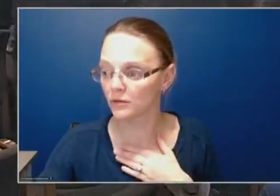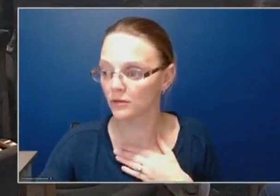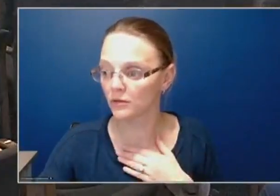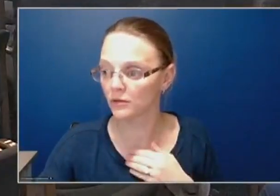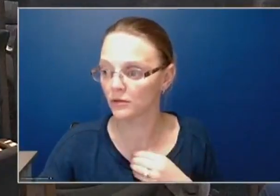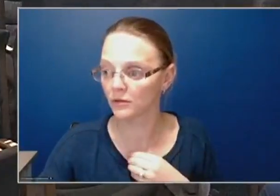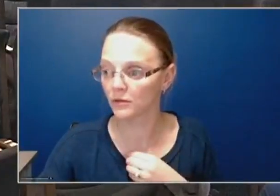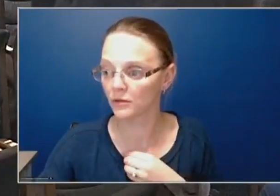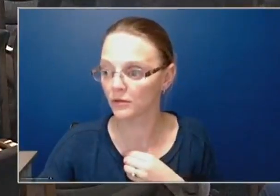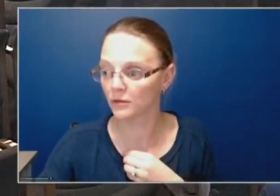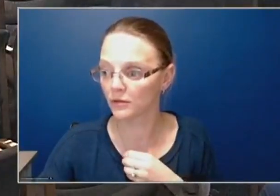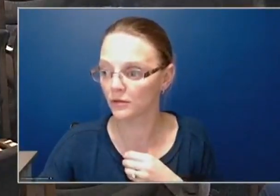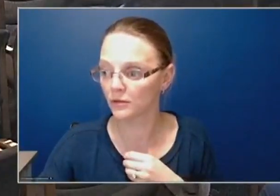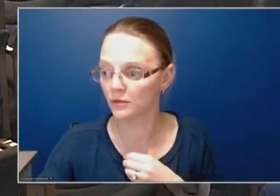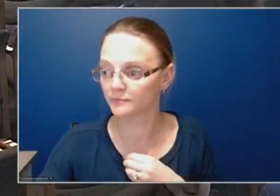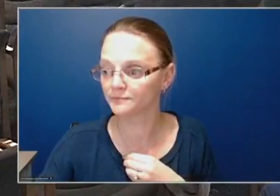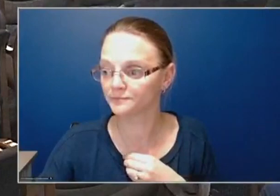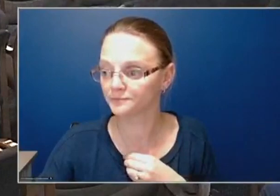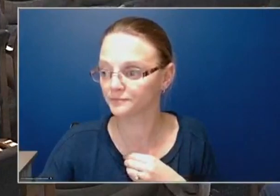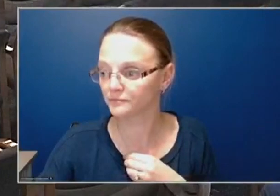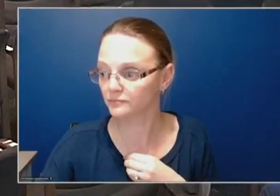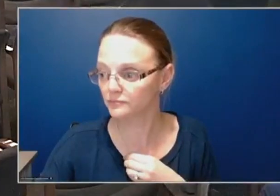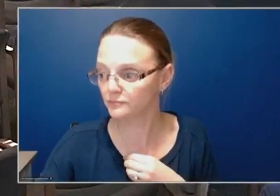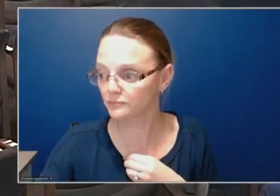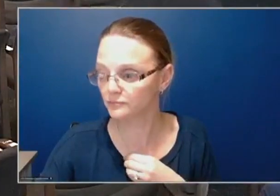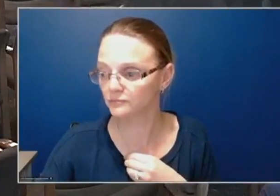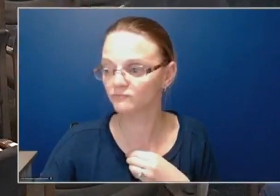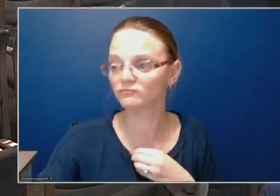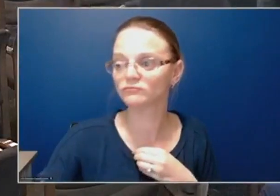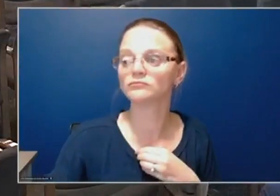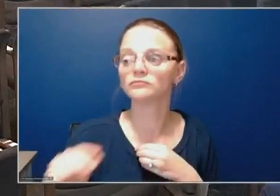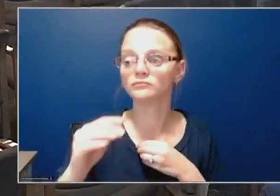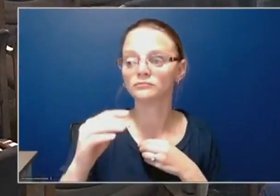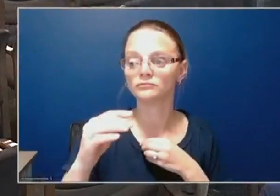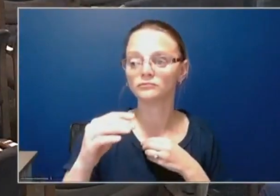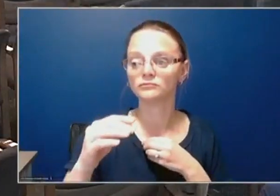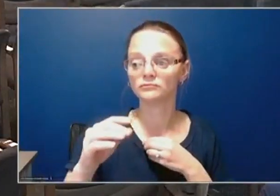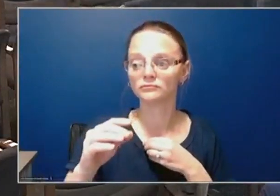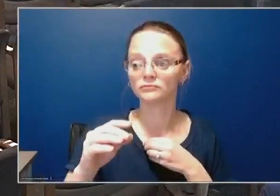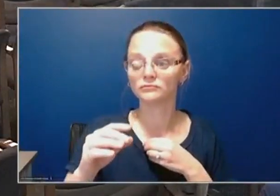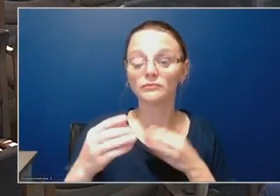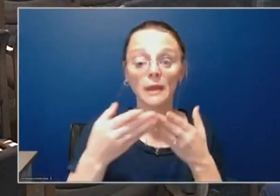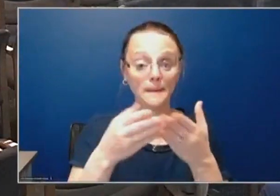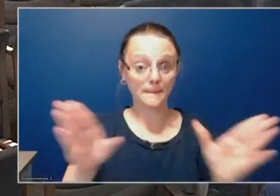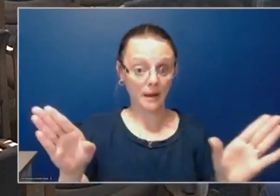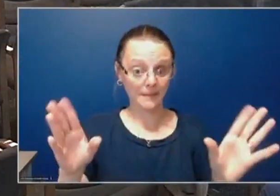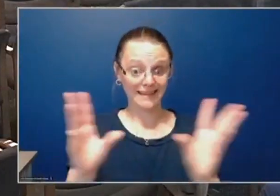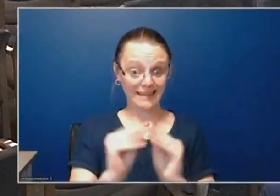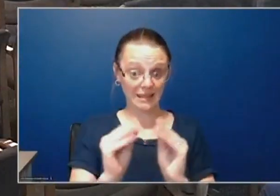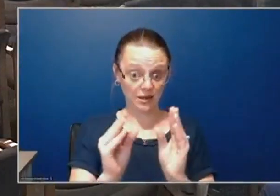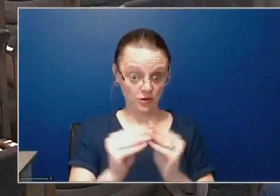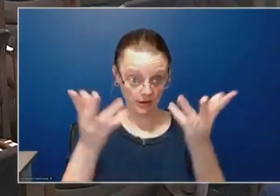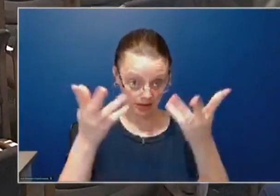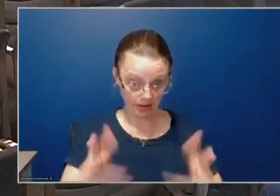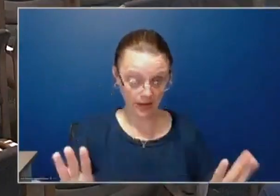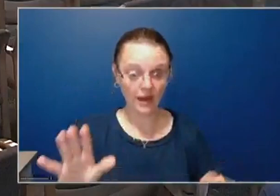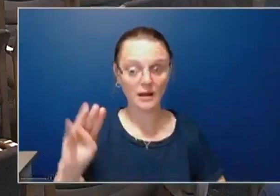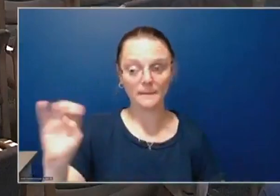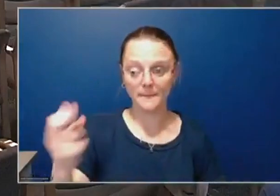Yes, Mr. Chair, members of the committee. House Bill 2002 had its public hearing on March